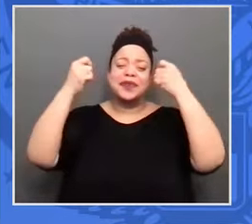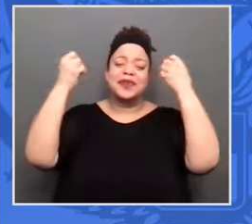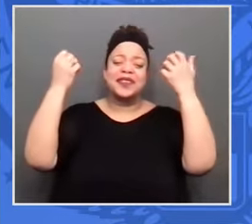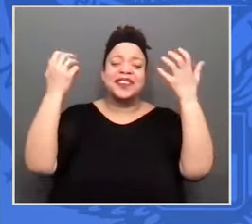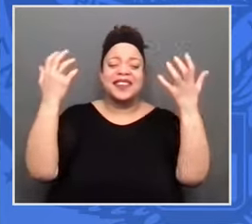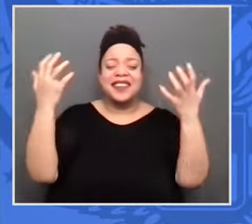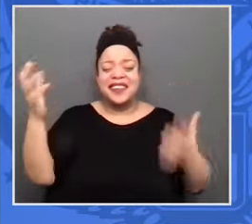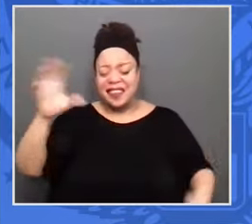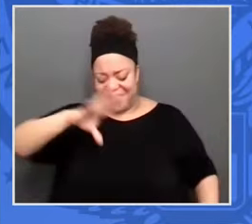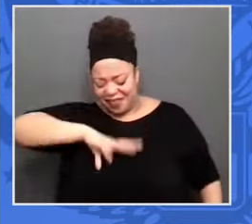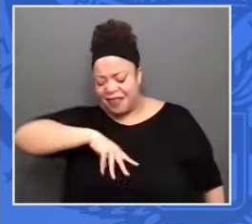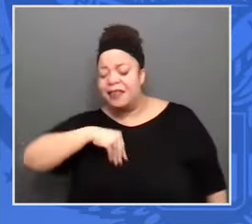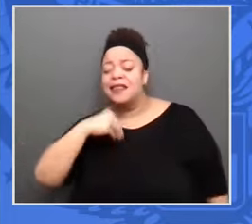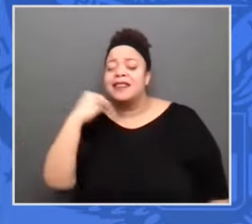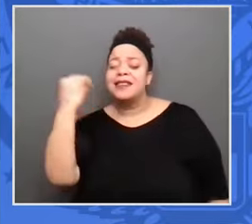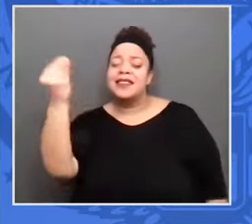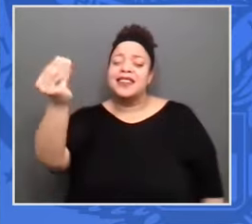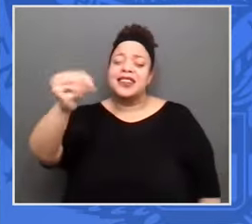hallelujah,